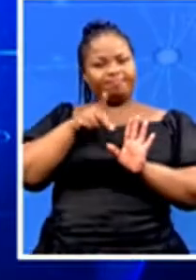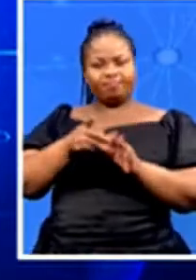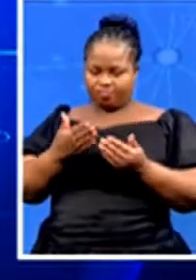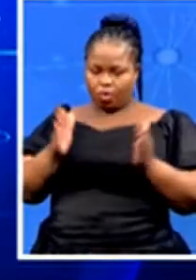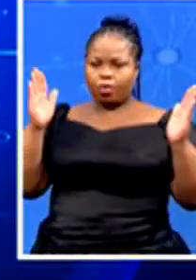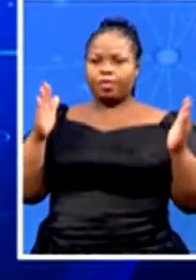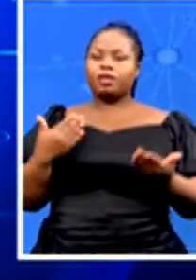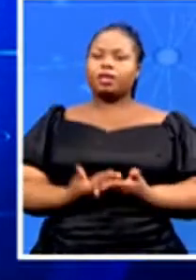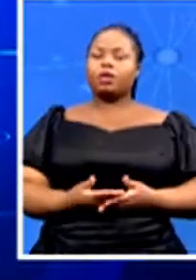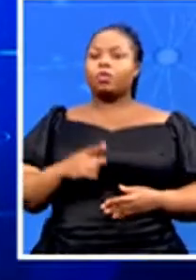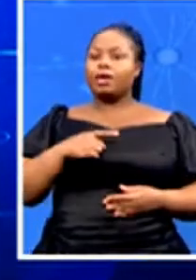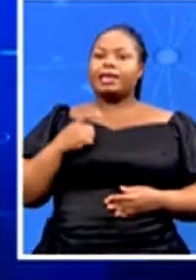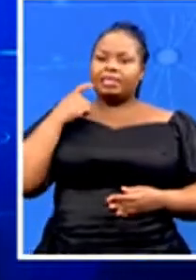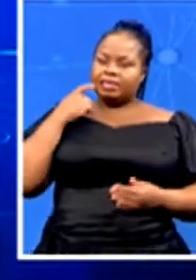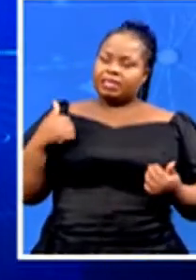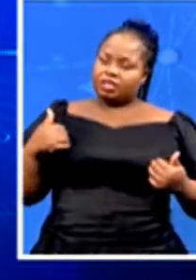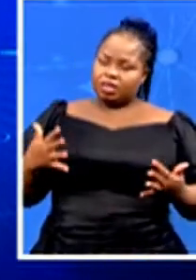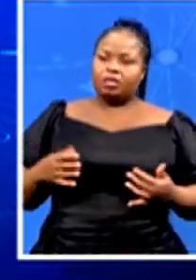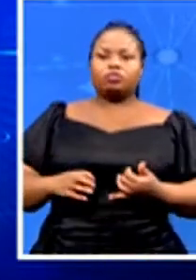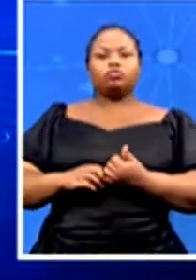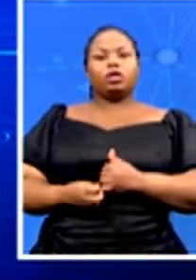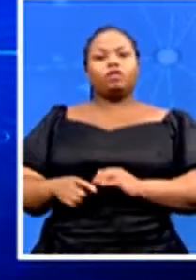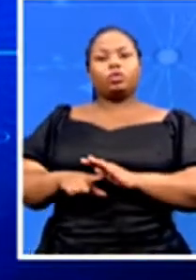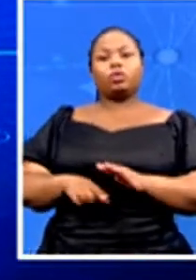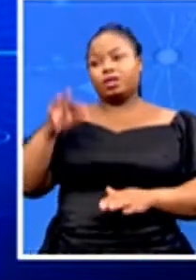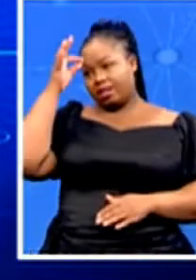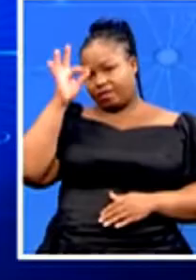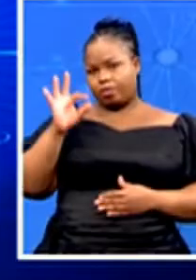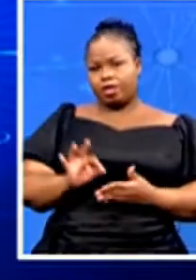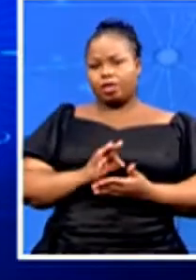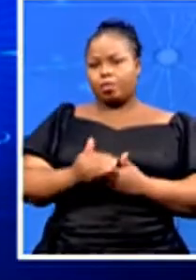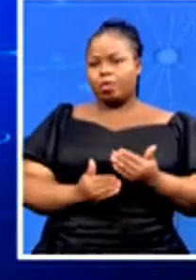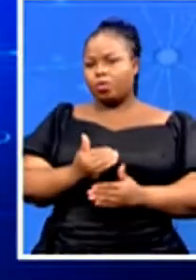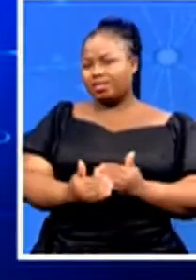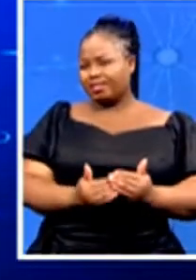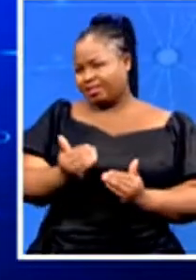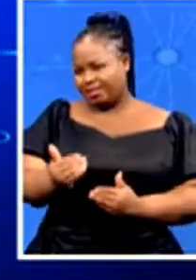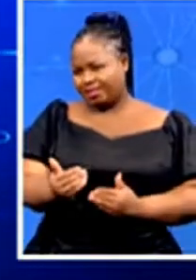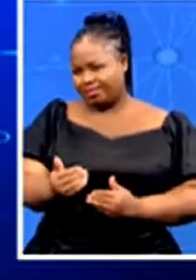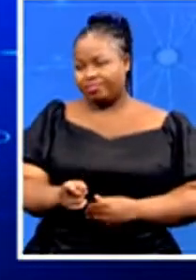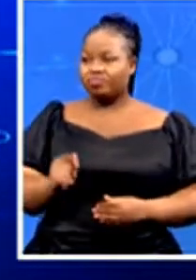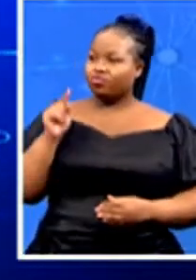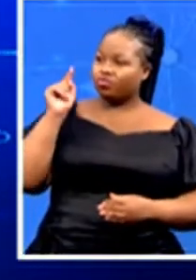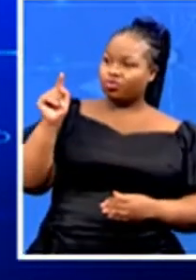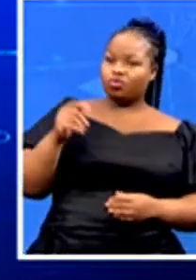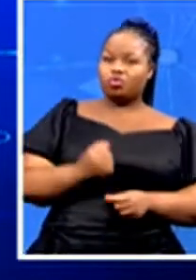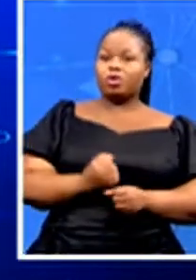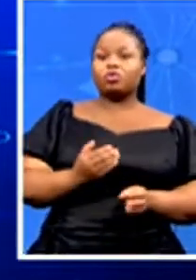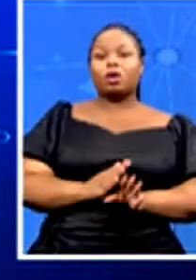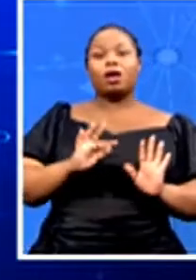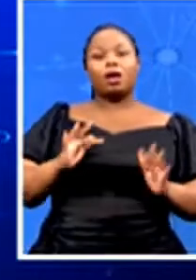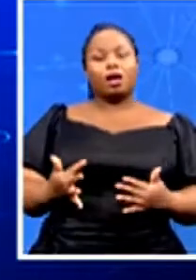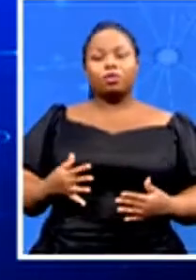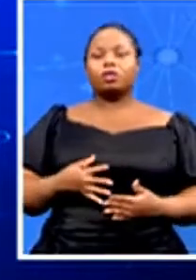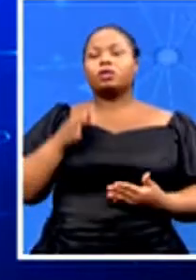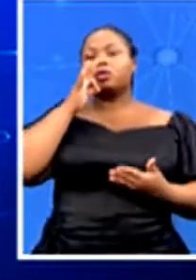with government, local government processes? Are you going to make sure that the promises that you are making are